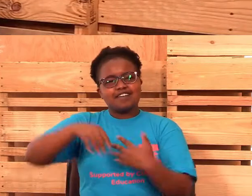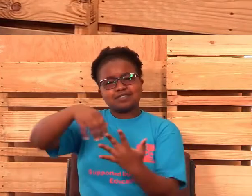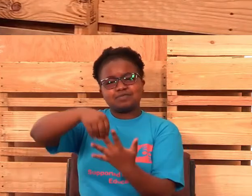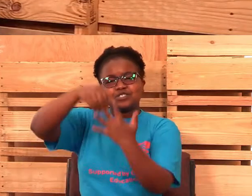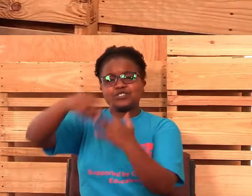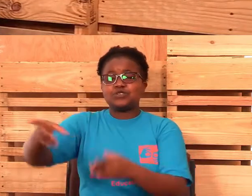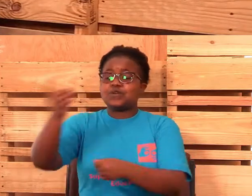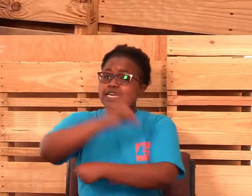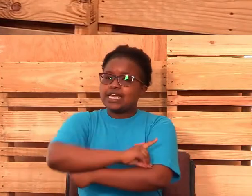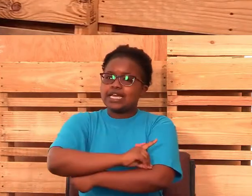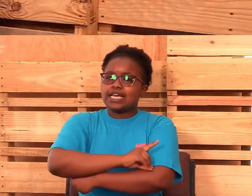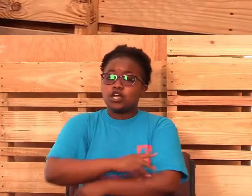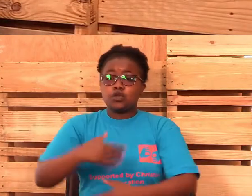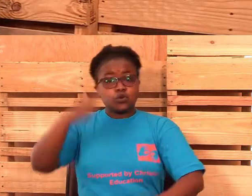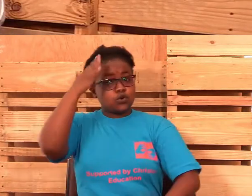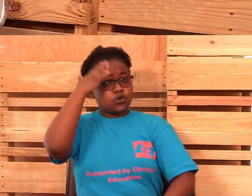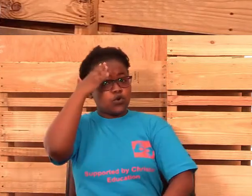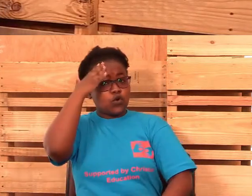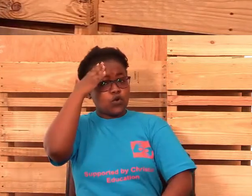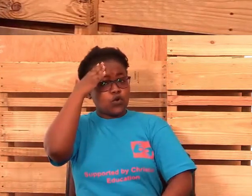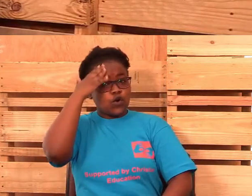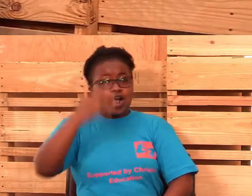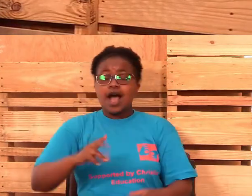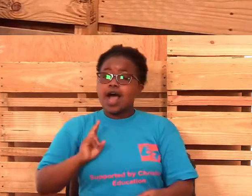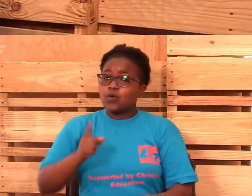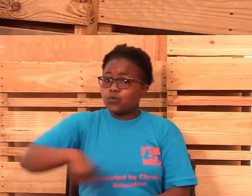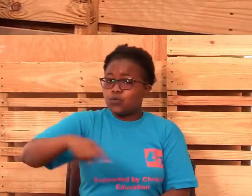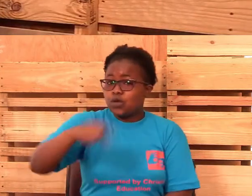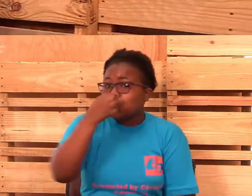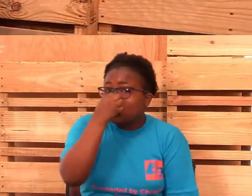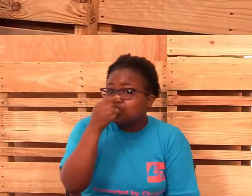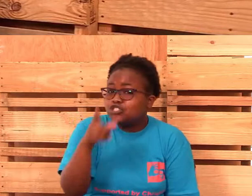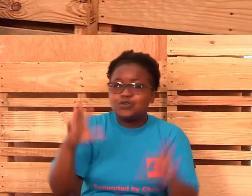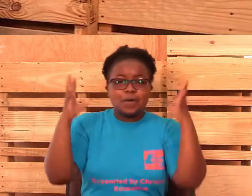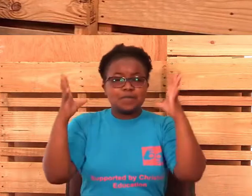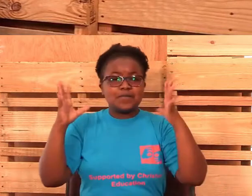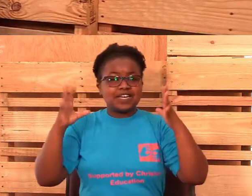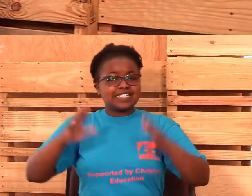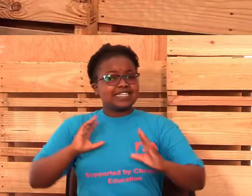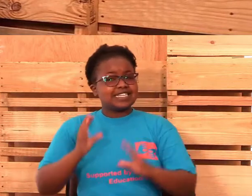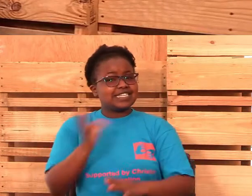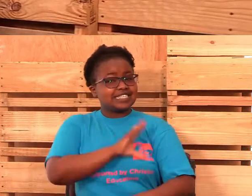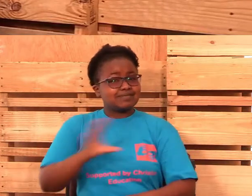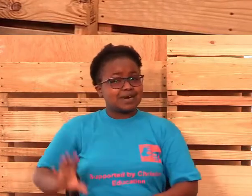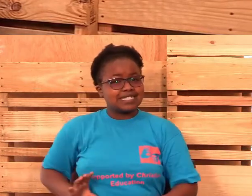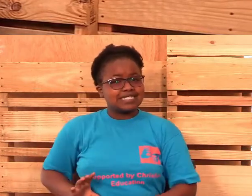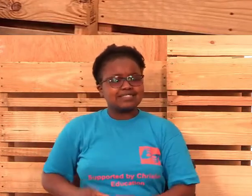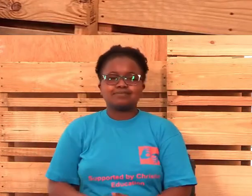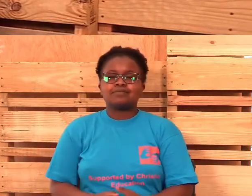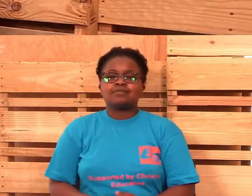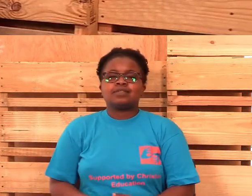us to celebrate. Yay. You know the song Feliz Navidad? Yes, I do. Do you know it very that well? Song. Okay, let us sing